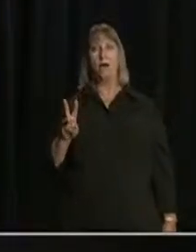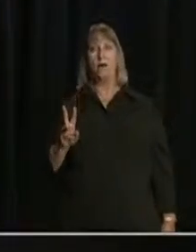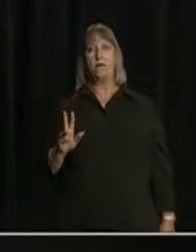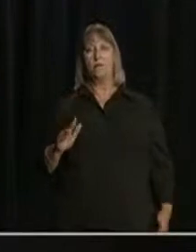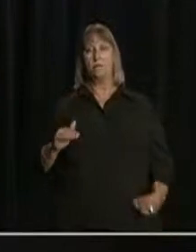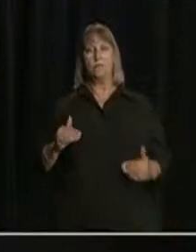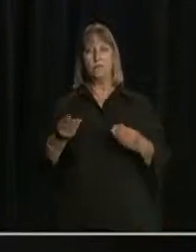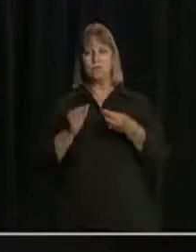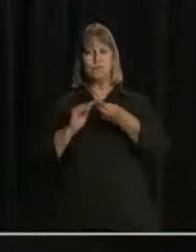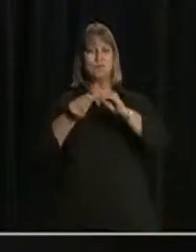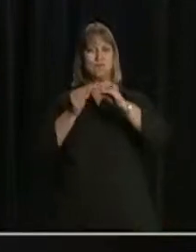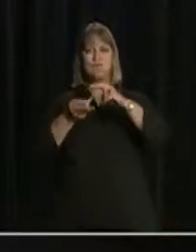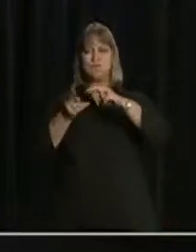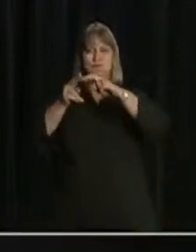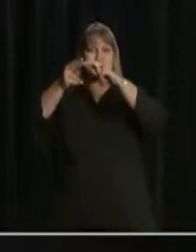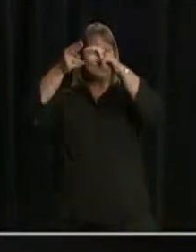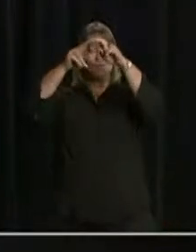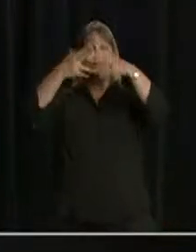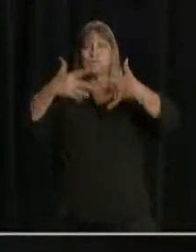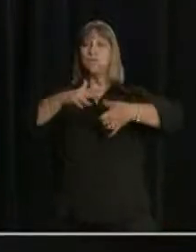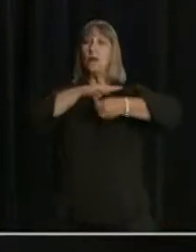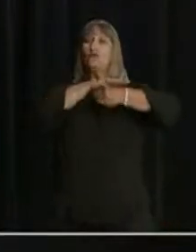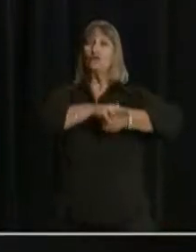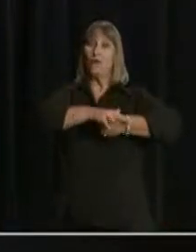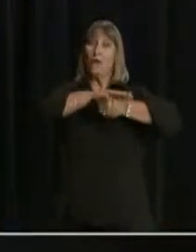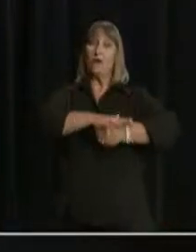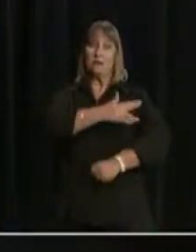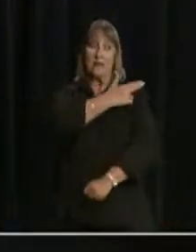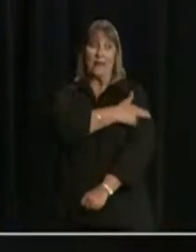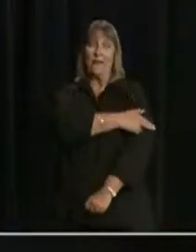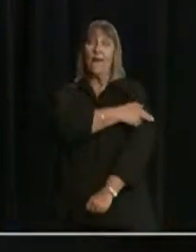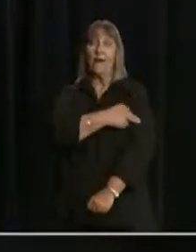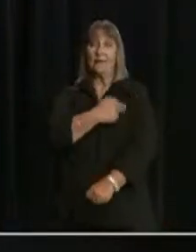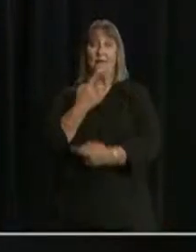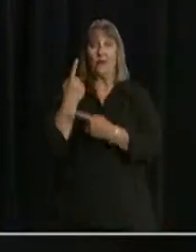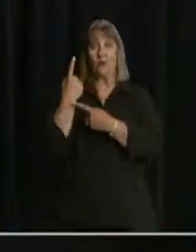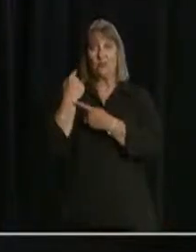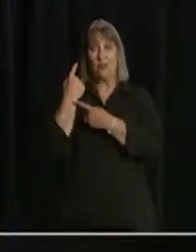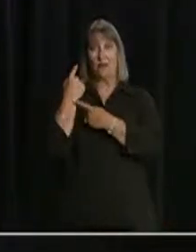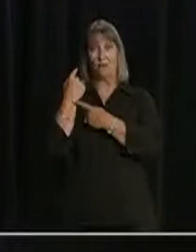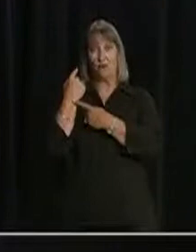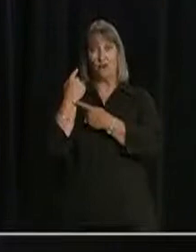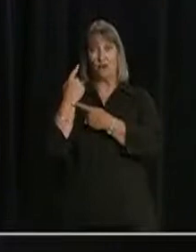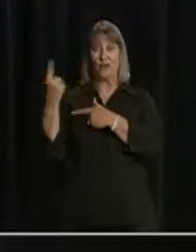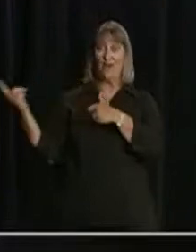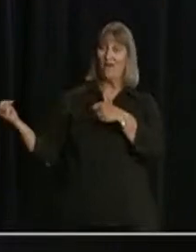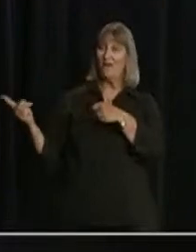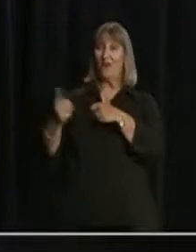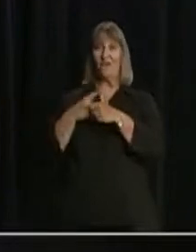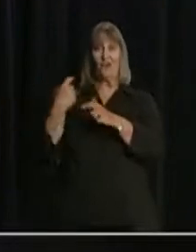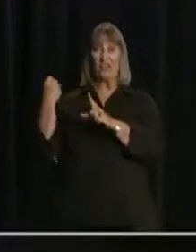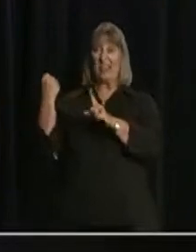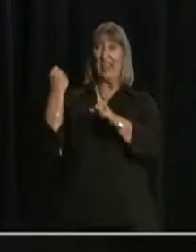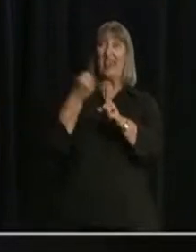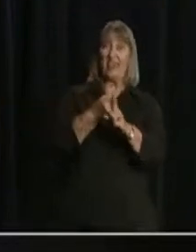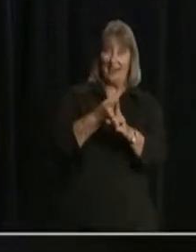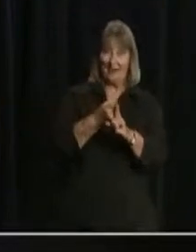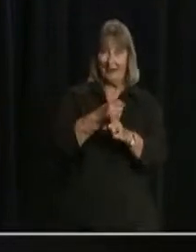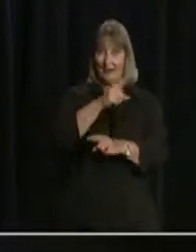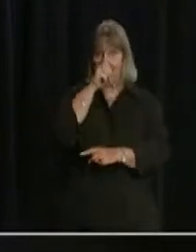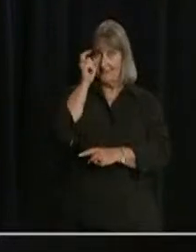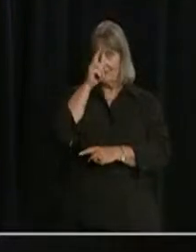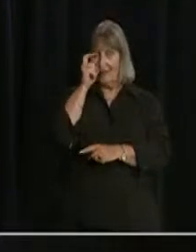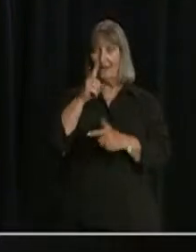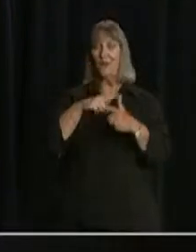there and survived. It was pretty stressful for our hospitals. That was right after the first wave. That wasn't even the fall wave, which